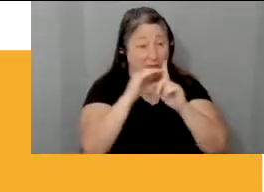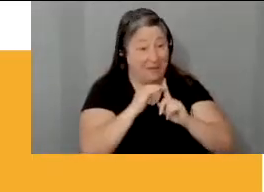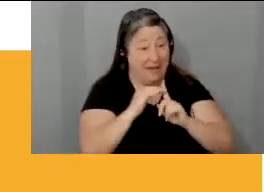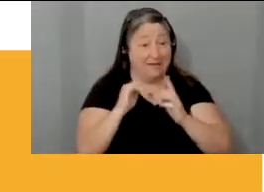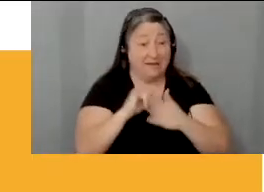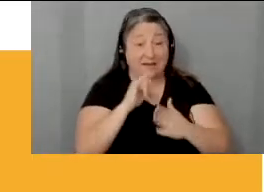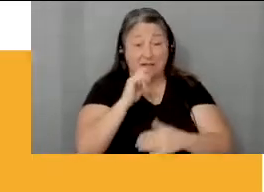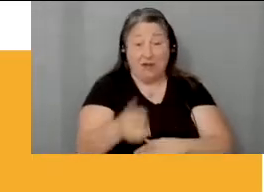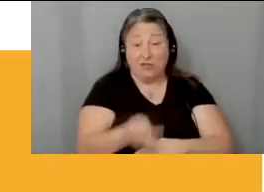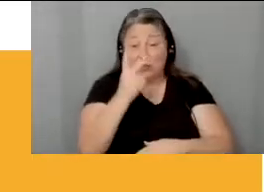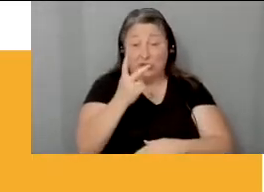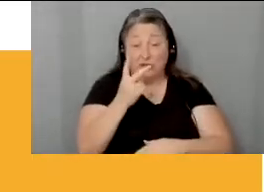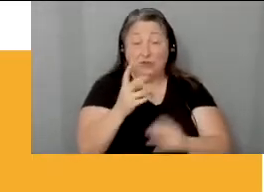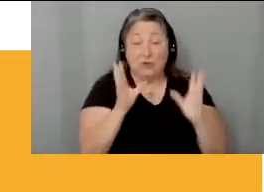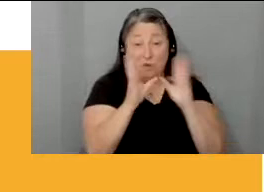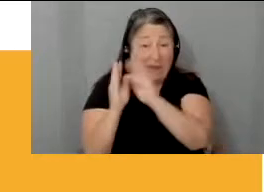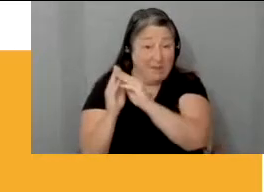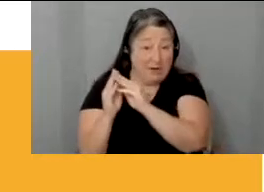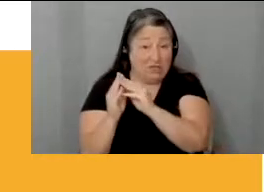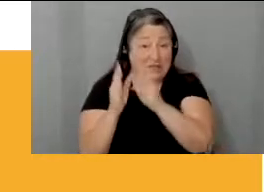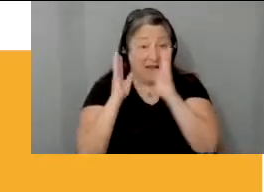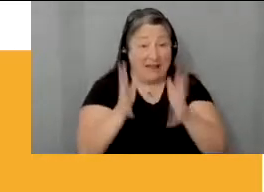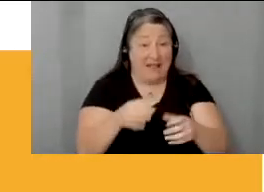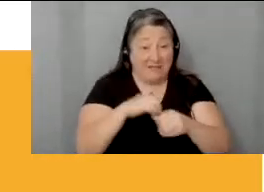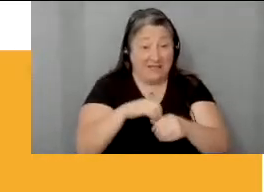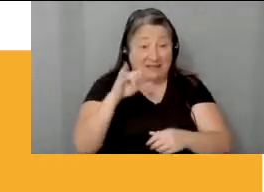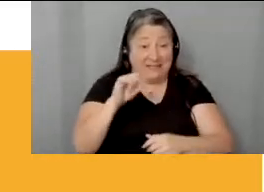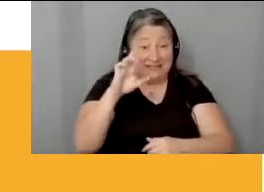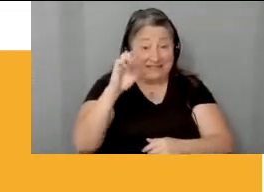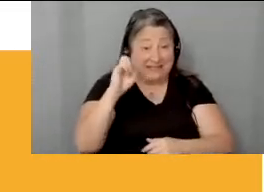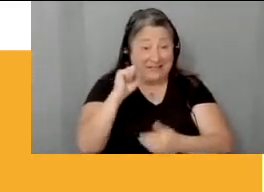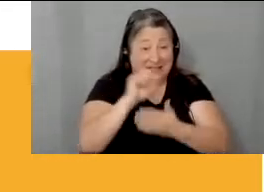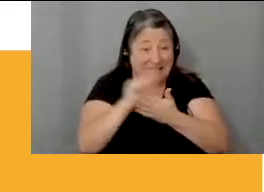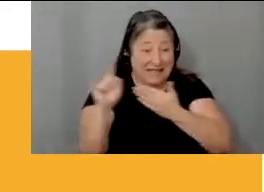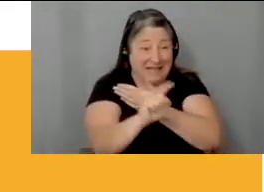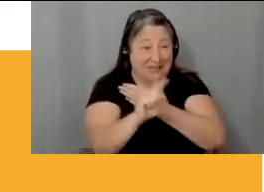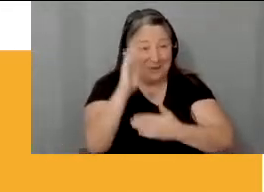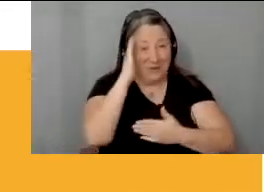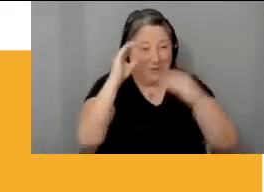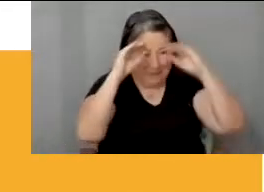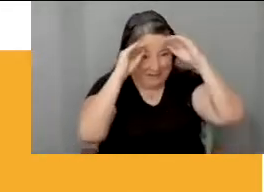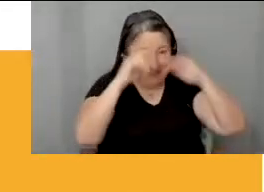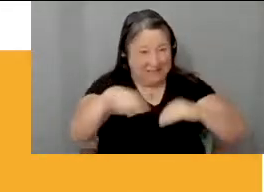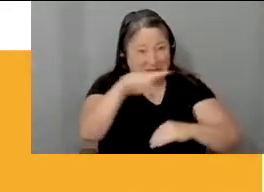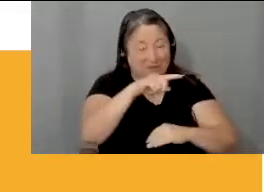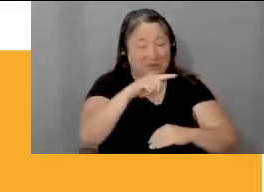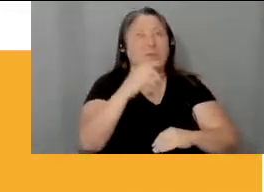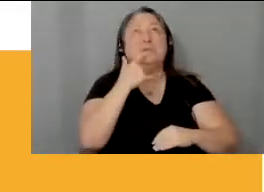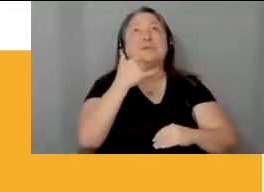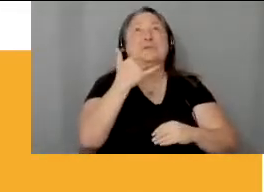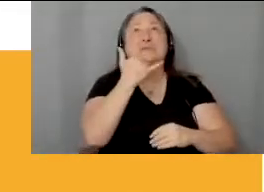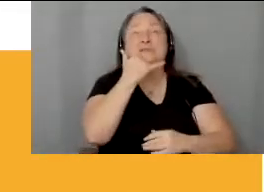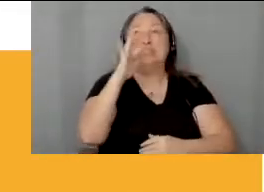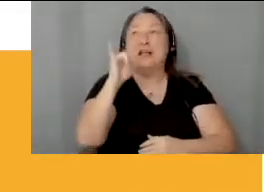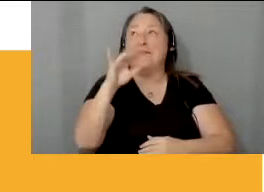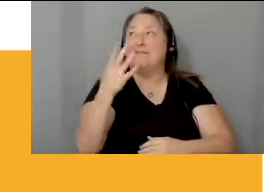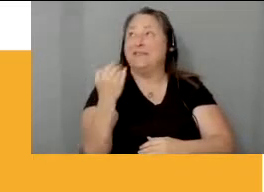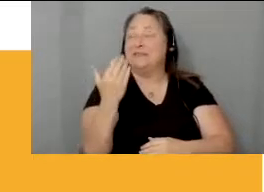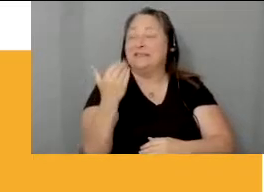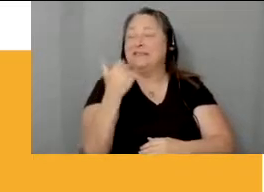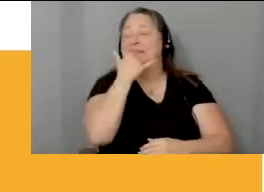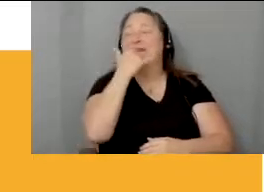two webinars left in this series. Next week, we will be teaching you about, July 15th is